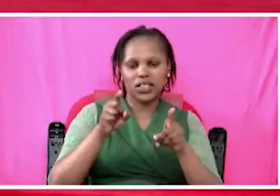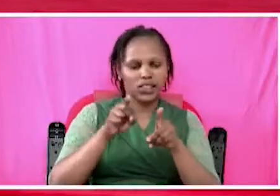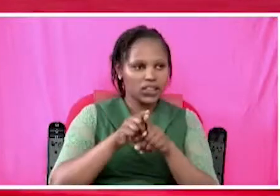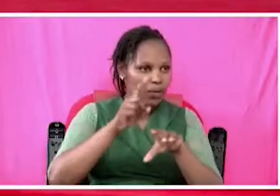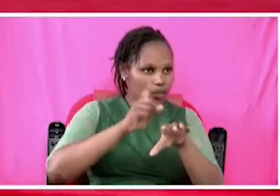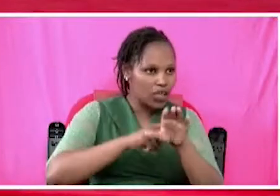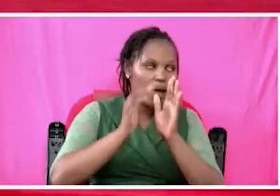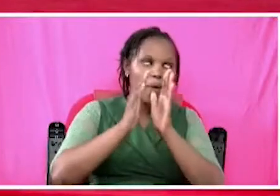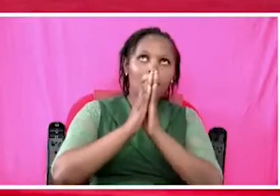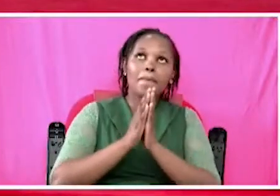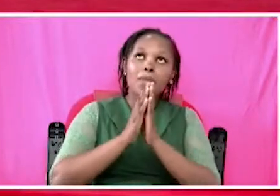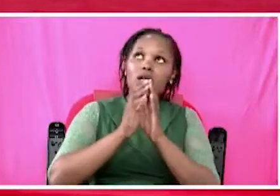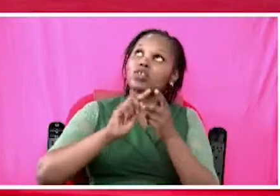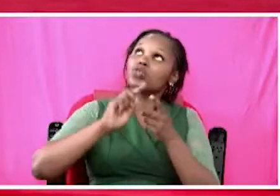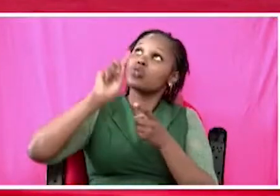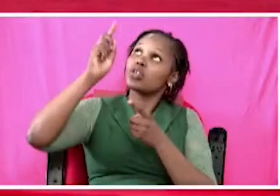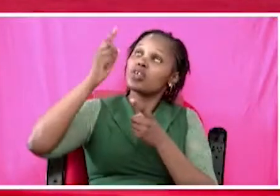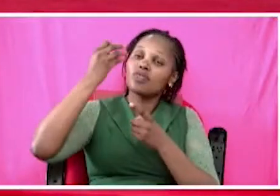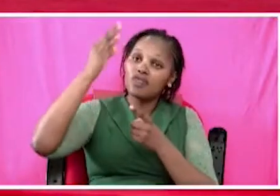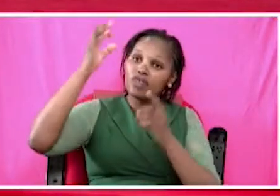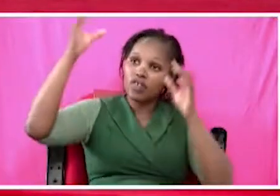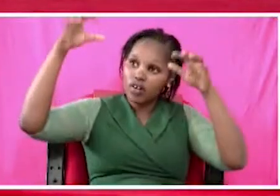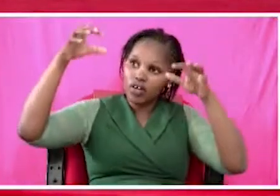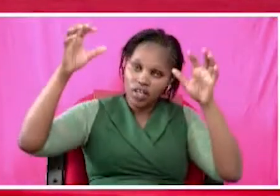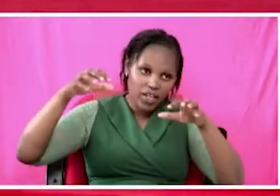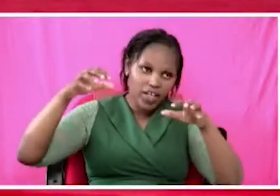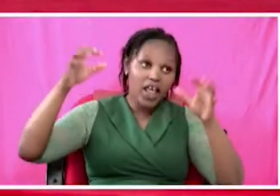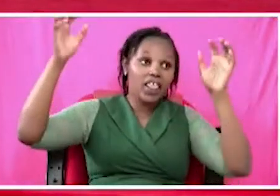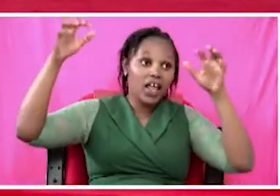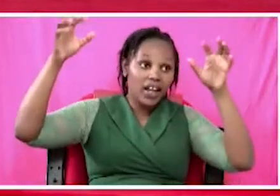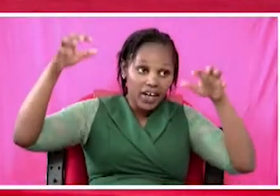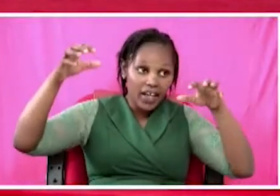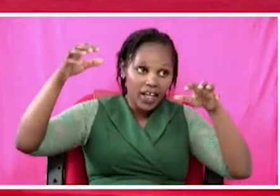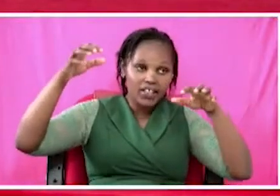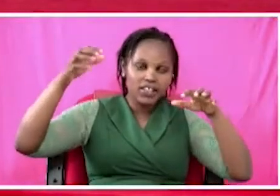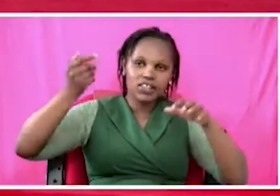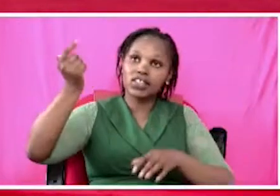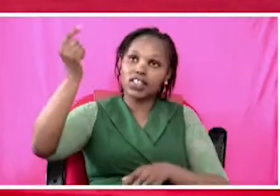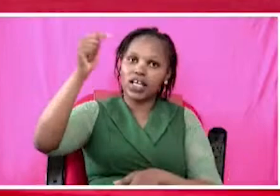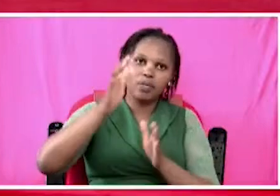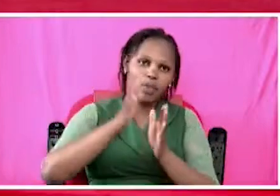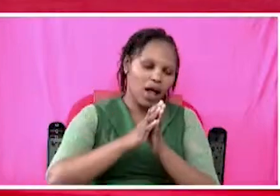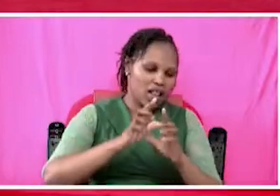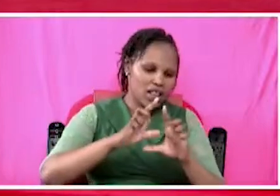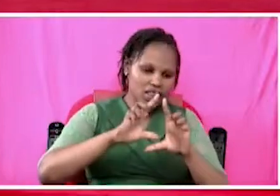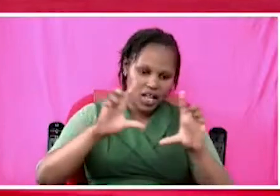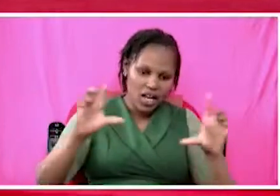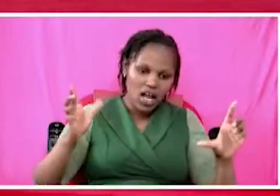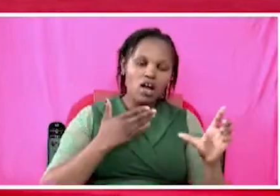to him for rain, the rains poured. And the land was healed.